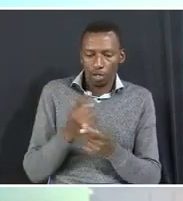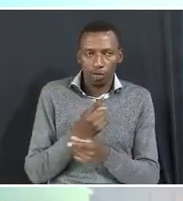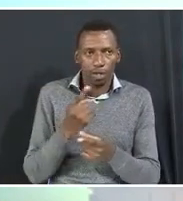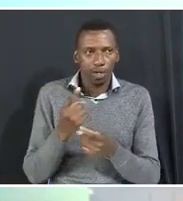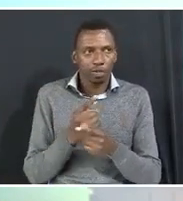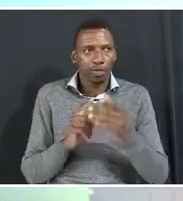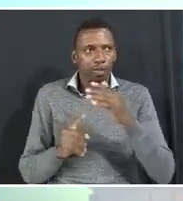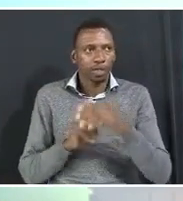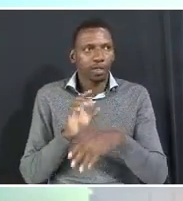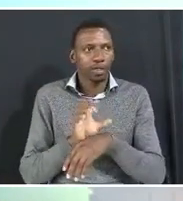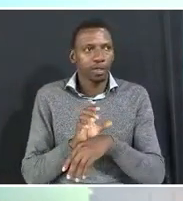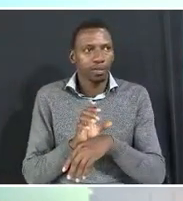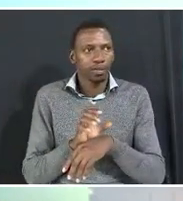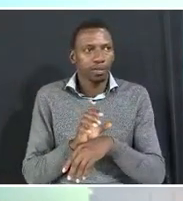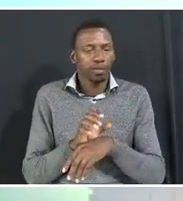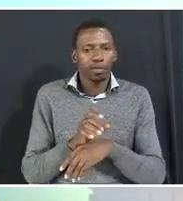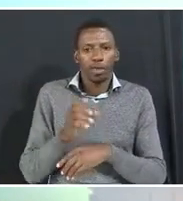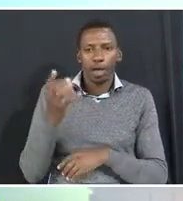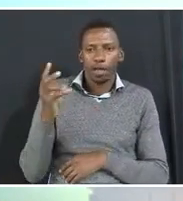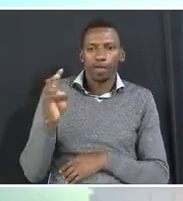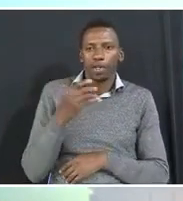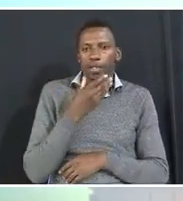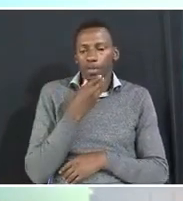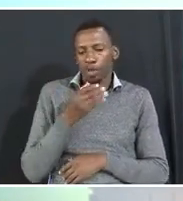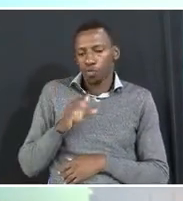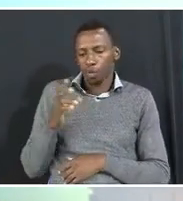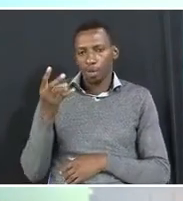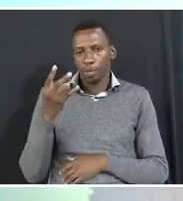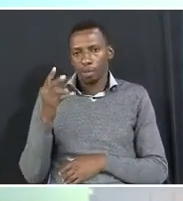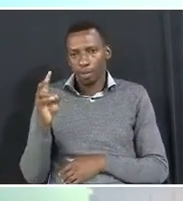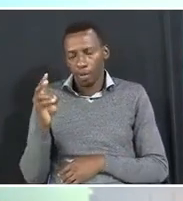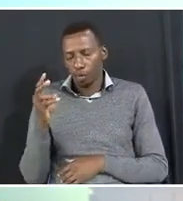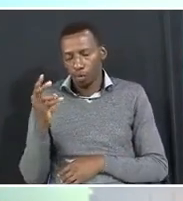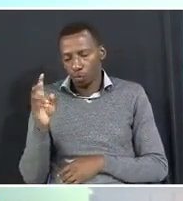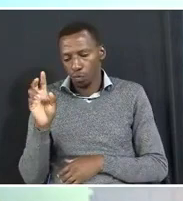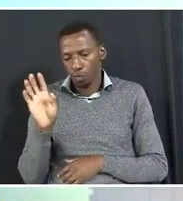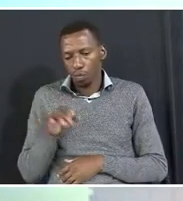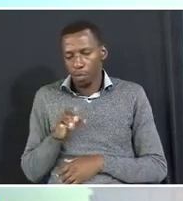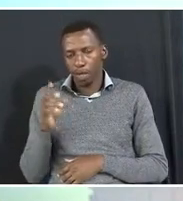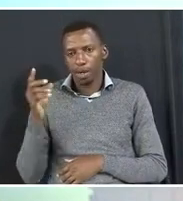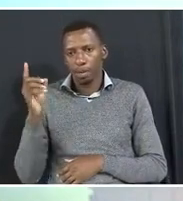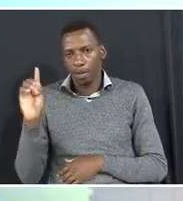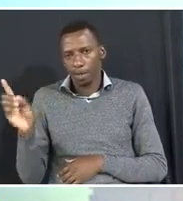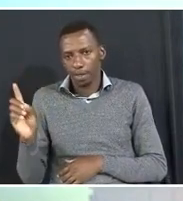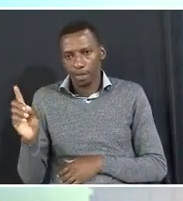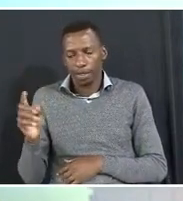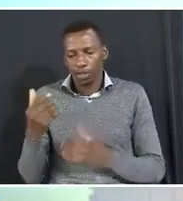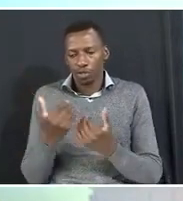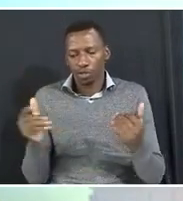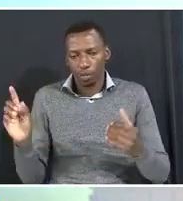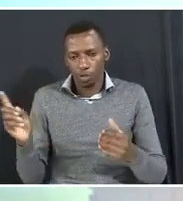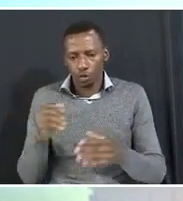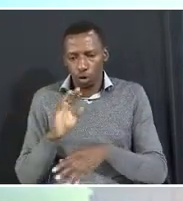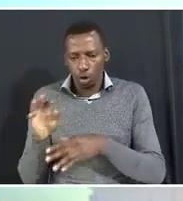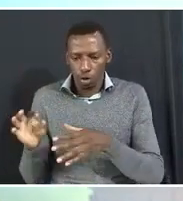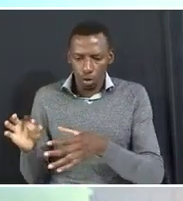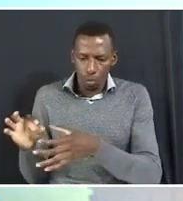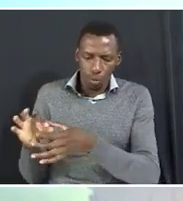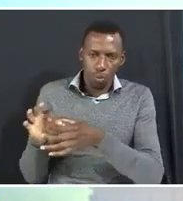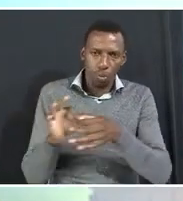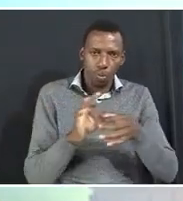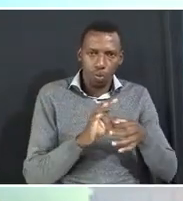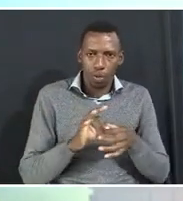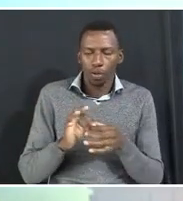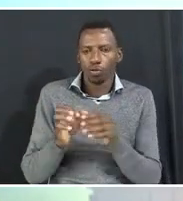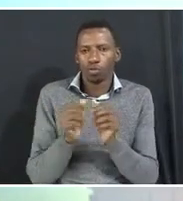Adventist men, women ministries, children ministries, in those collaboration, working together and bringing together our resources, I guess,